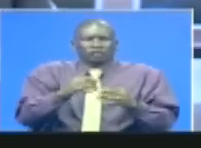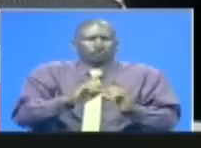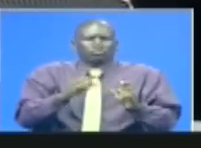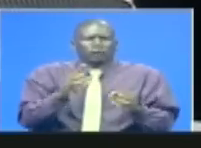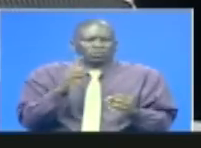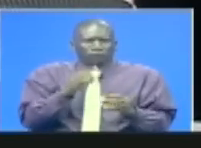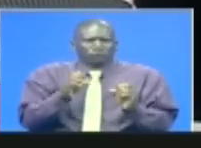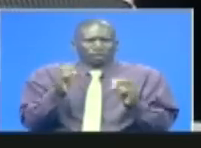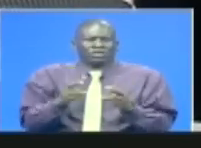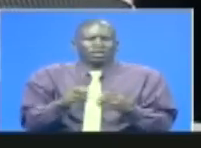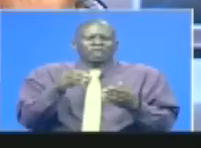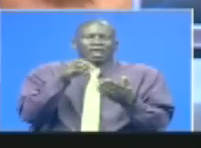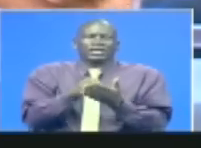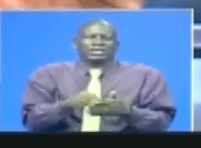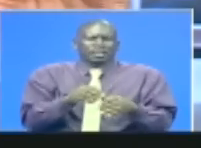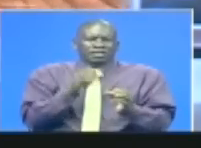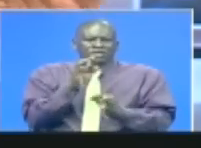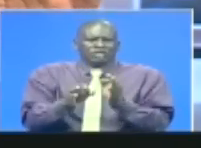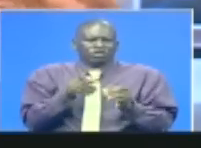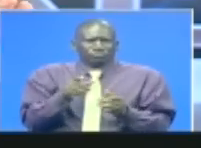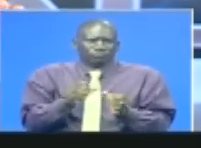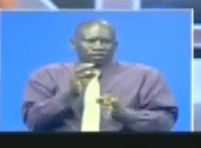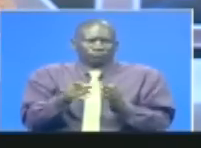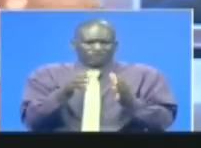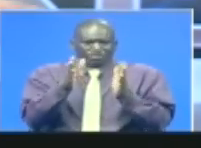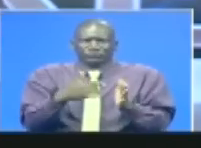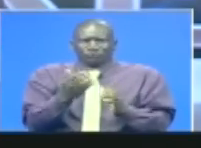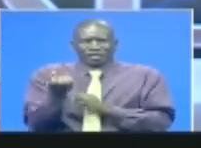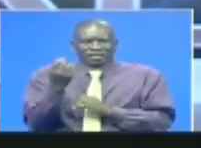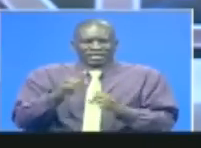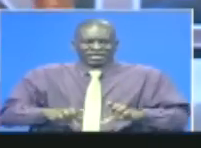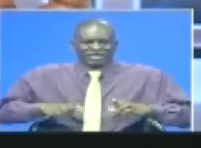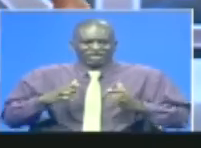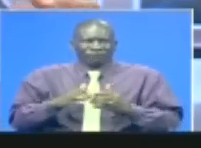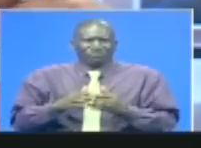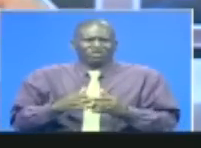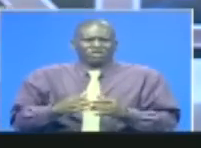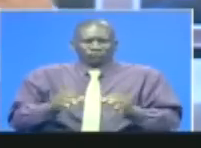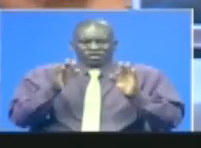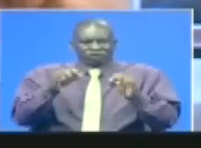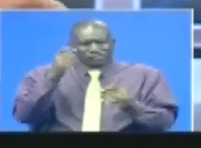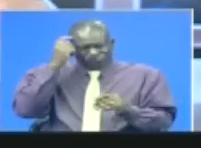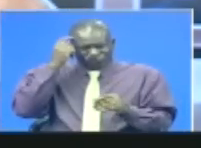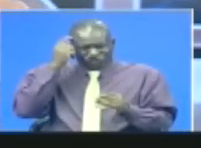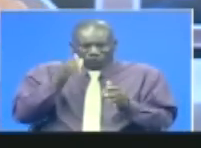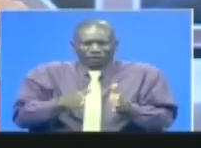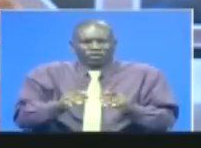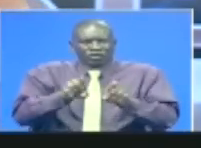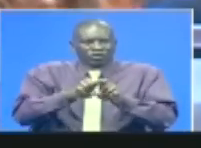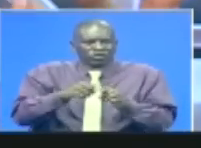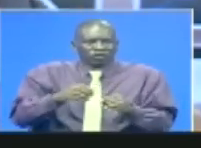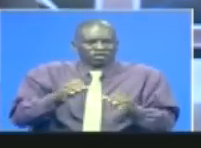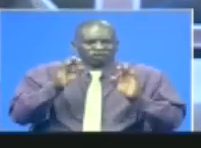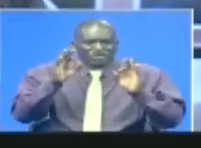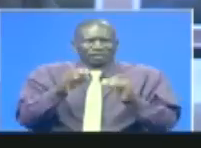All right. Yeah, but again, if you're a guy who understands Maisha, you're smart, and in the street, you're also smart.